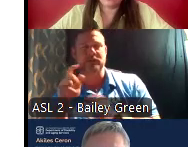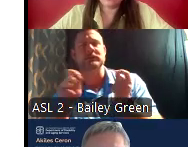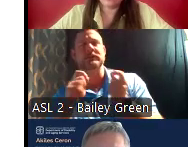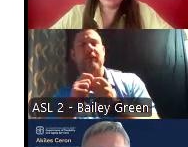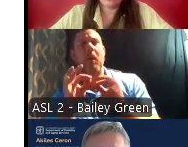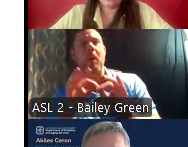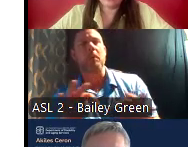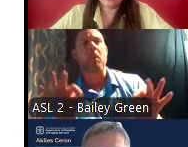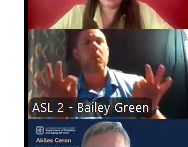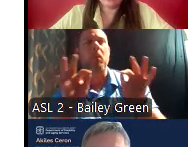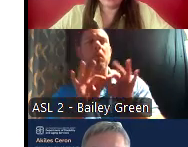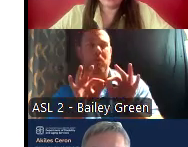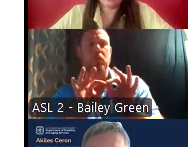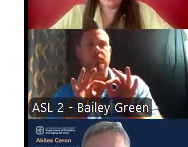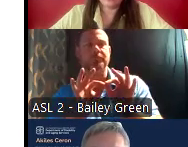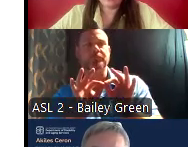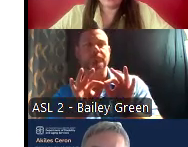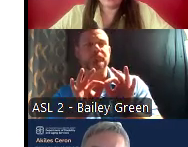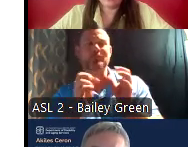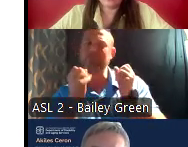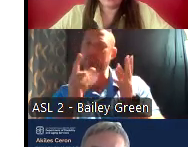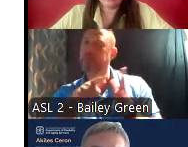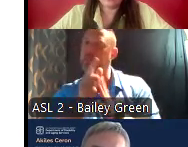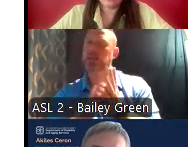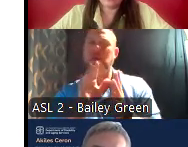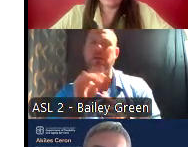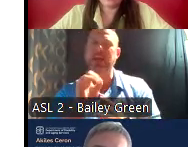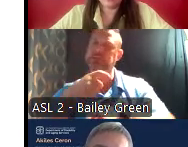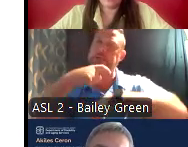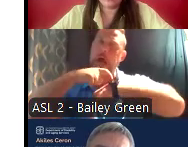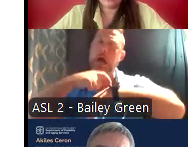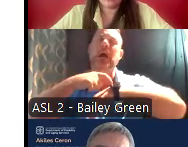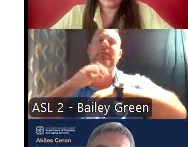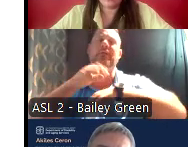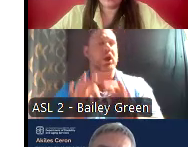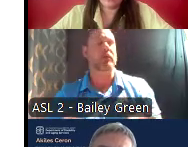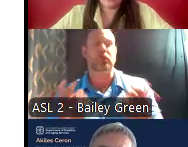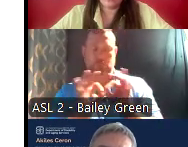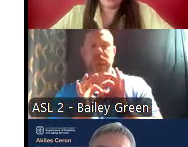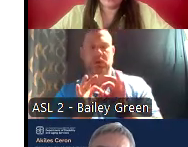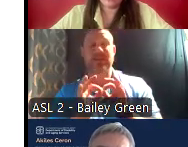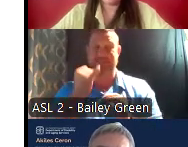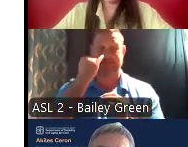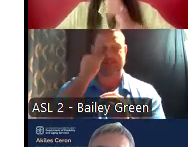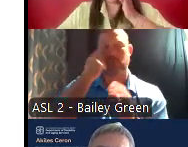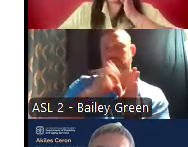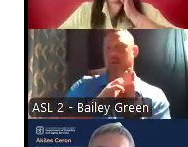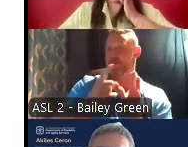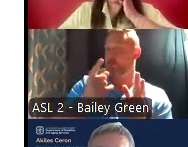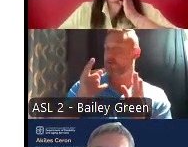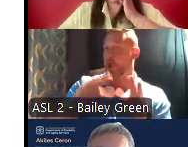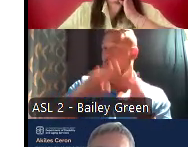important because in a lot of these legal cases, time really is of the essence. For example, if someone is facing